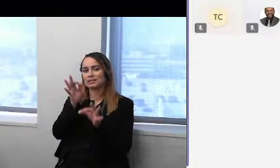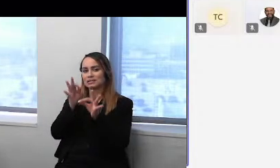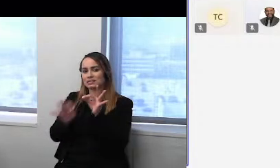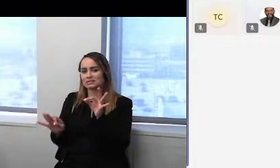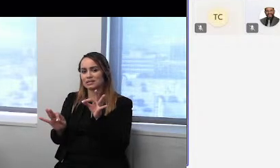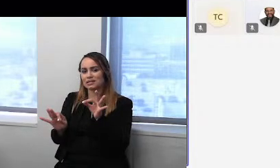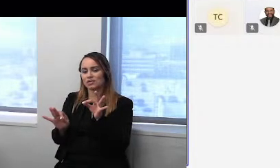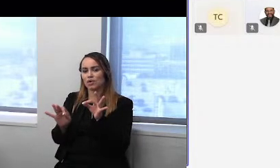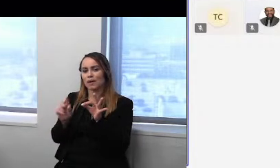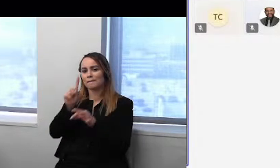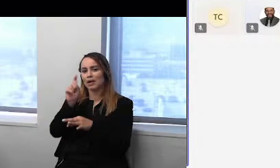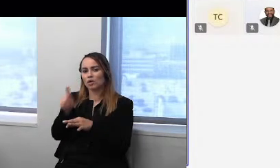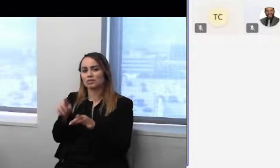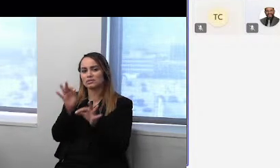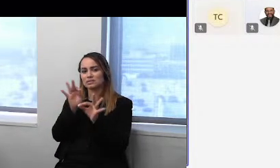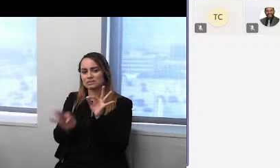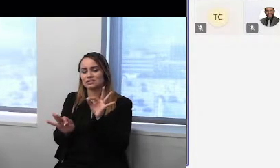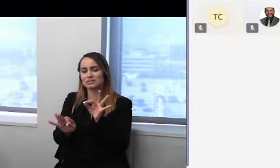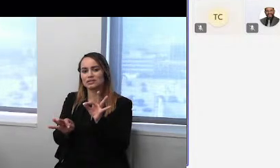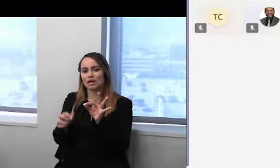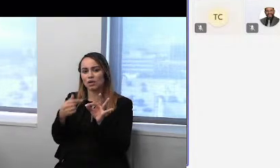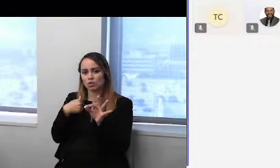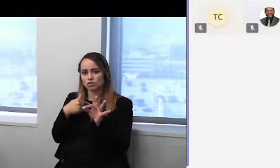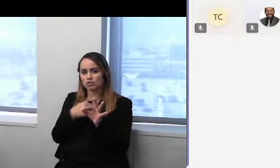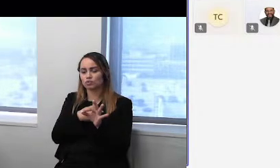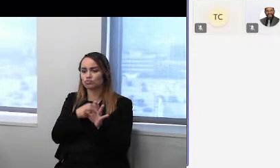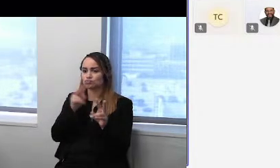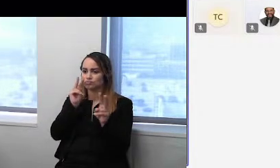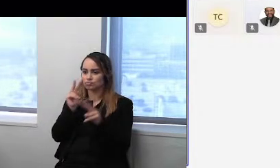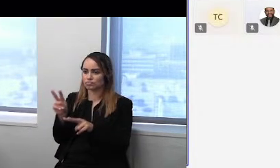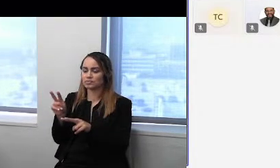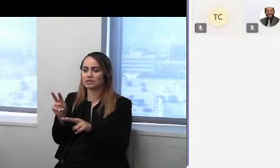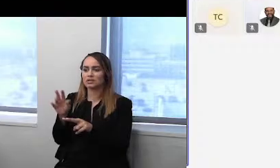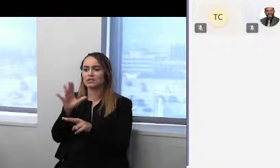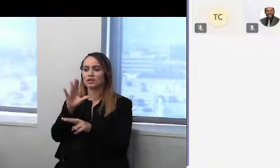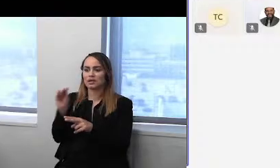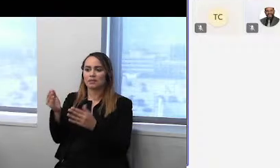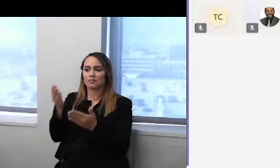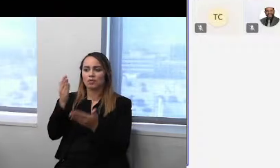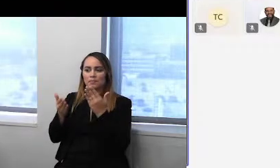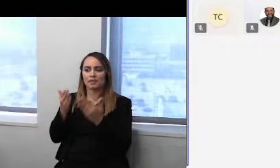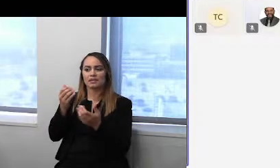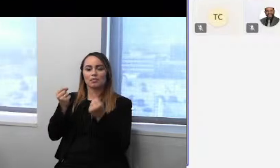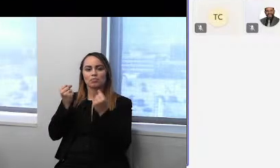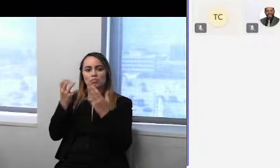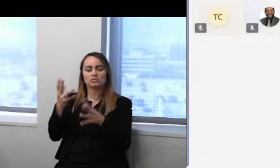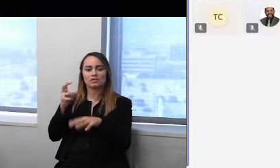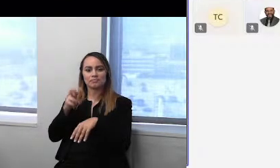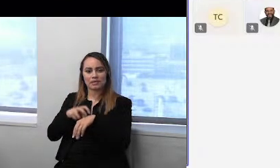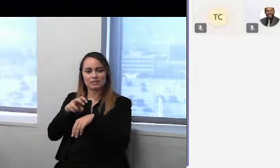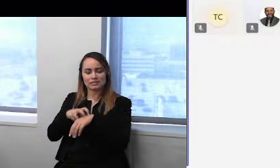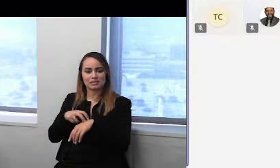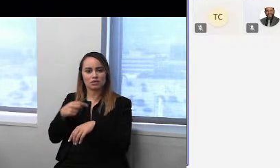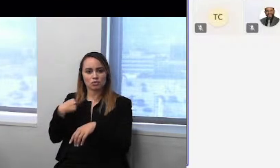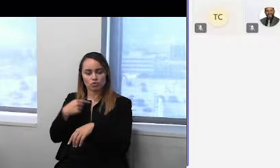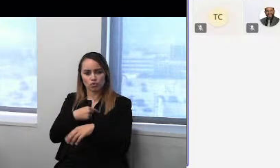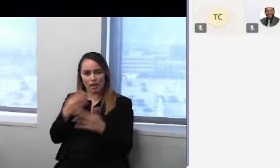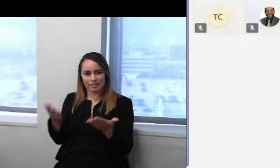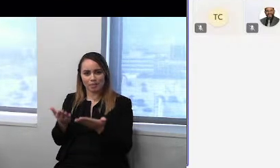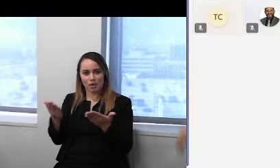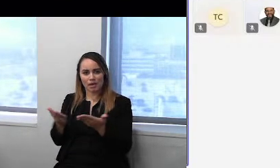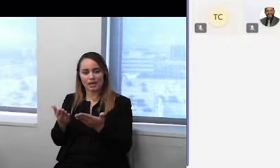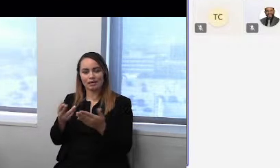question. We have heard, and probably many of us that are here today, historically,